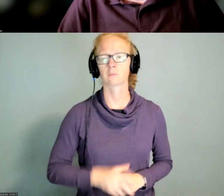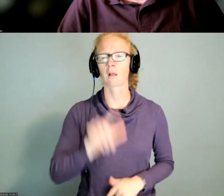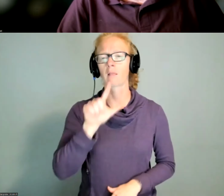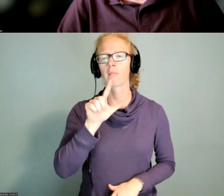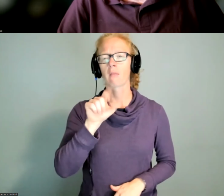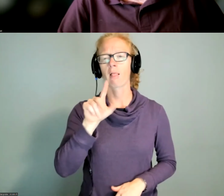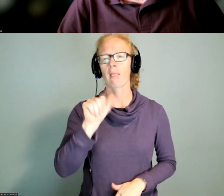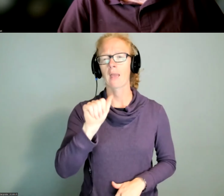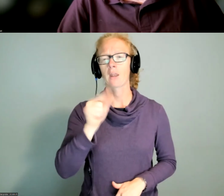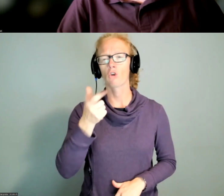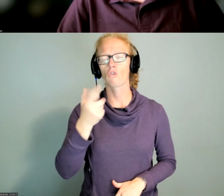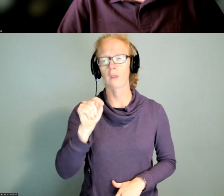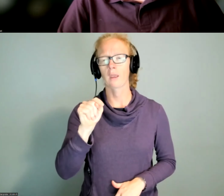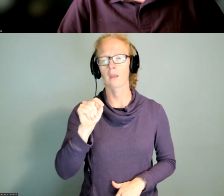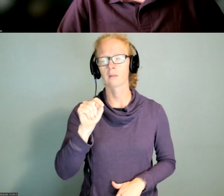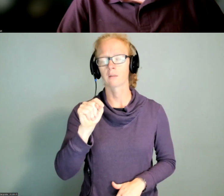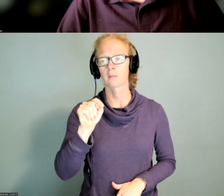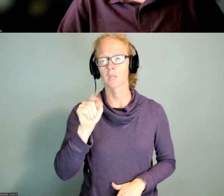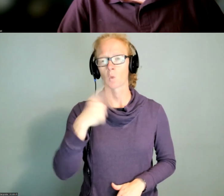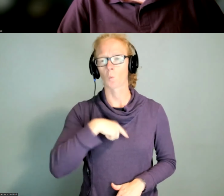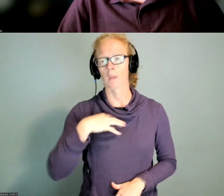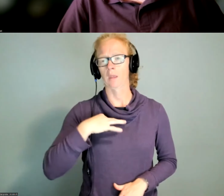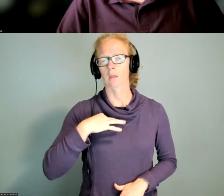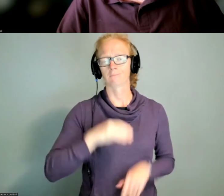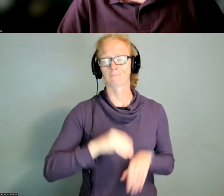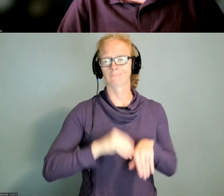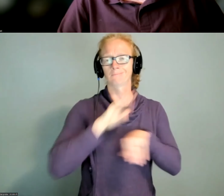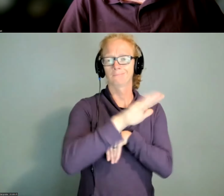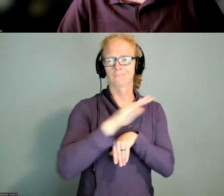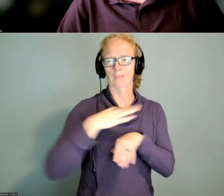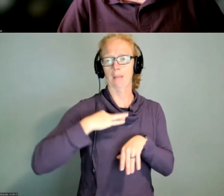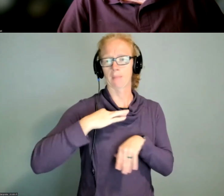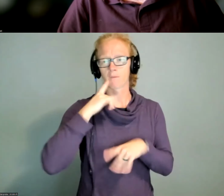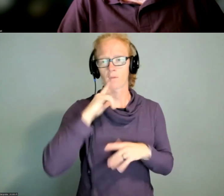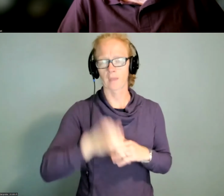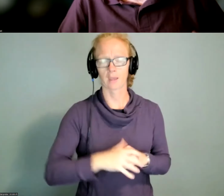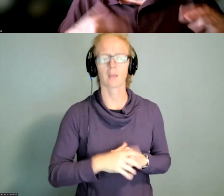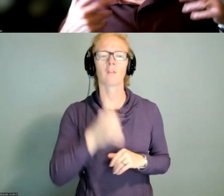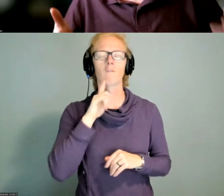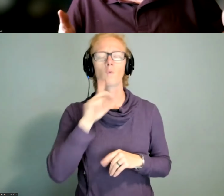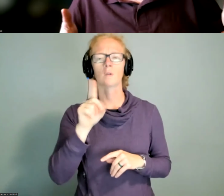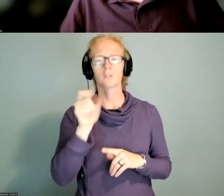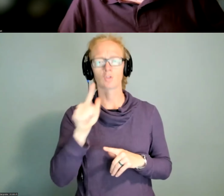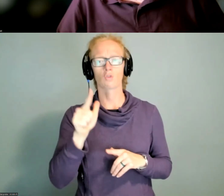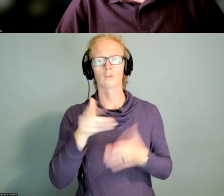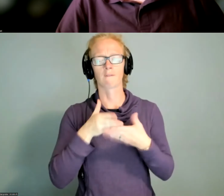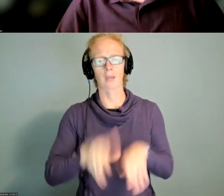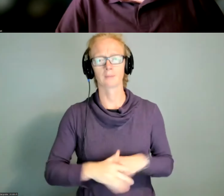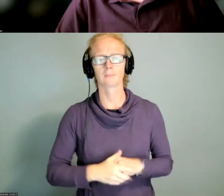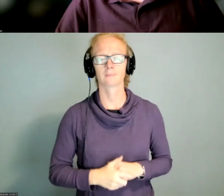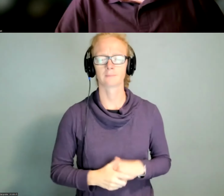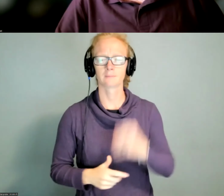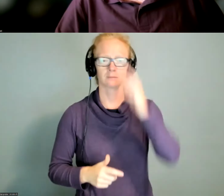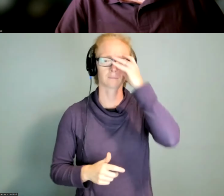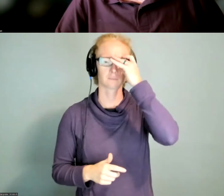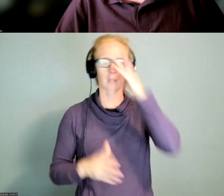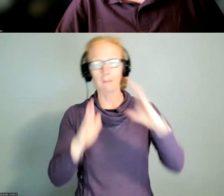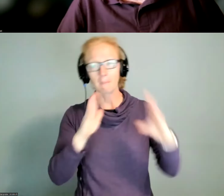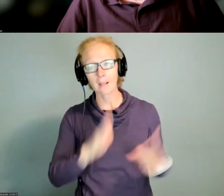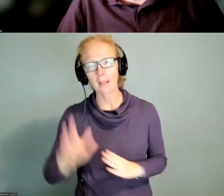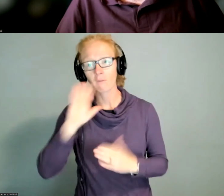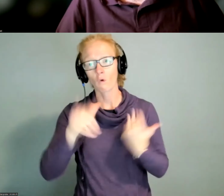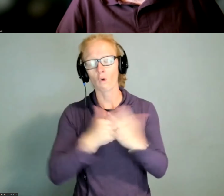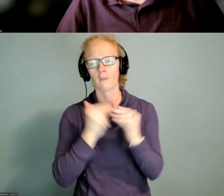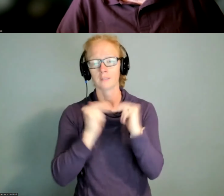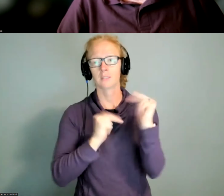are coming out of the PUC to do around the digital divide issues, planning for these facilities